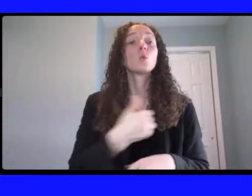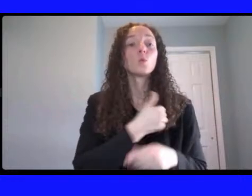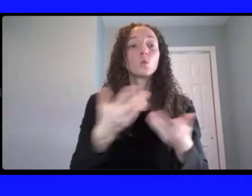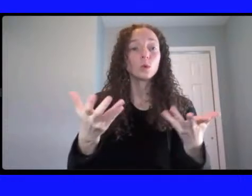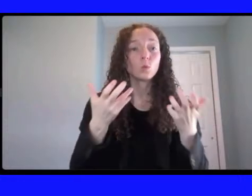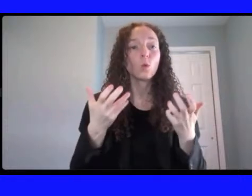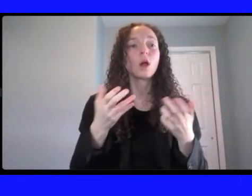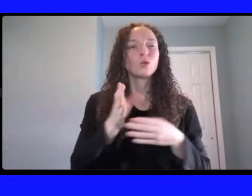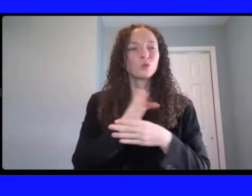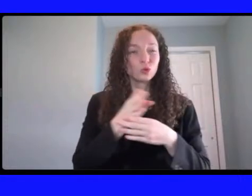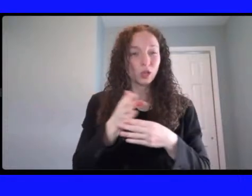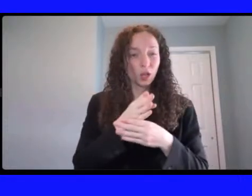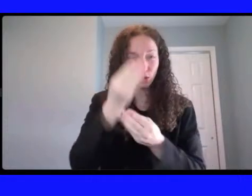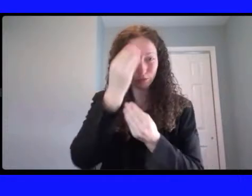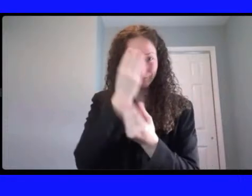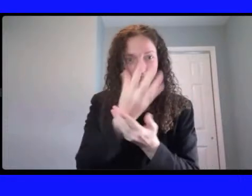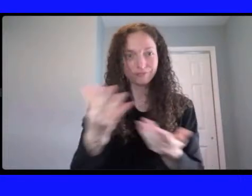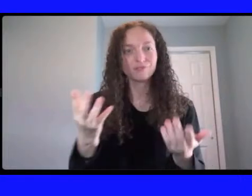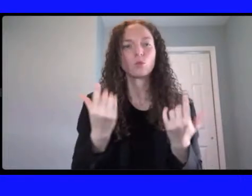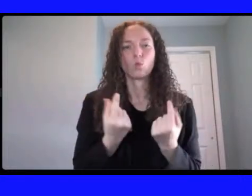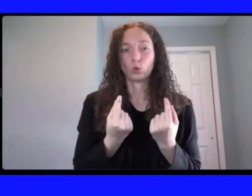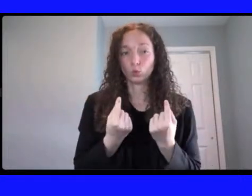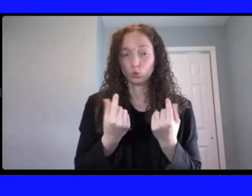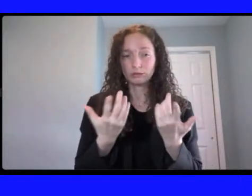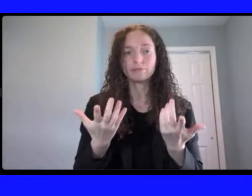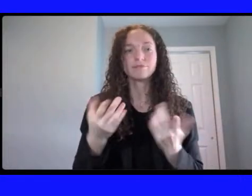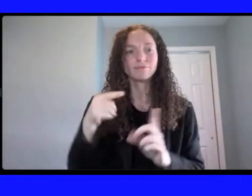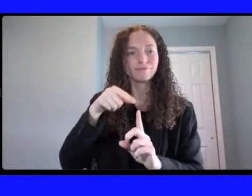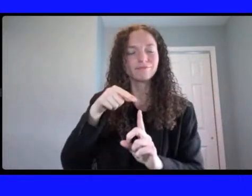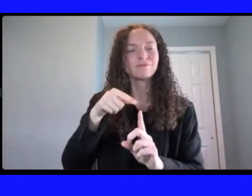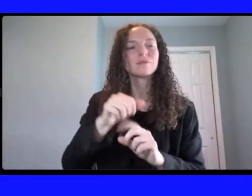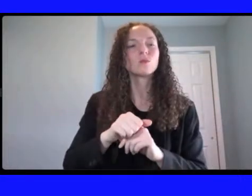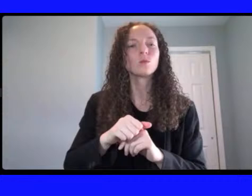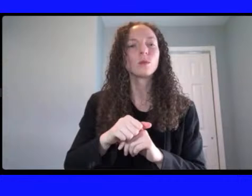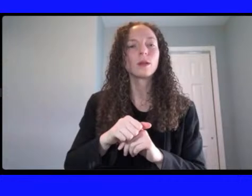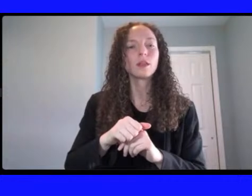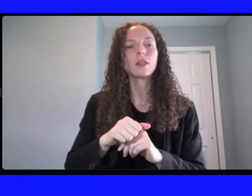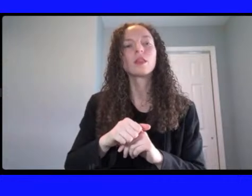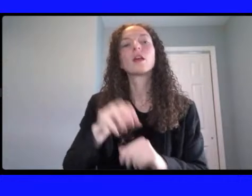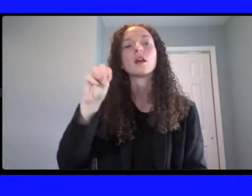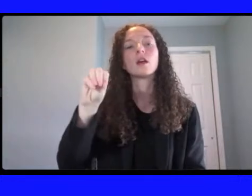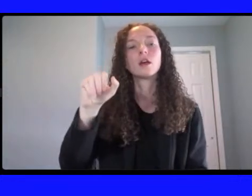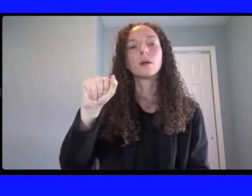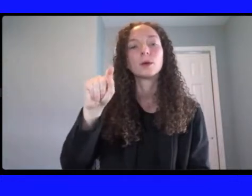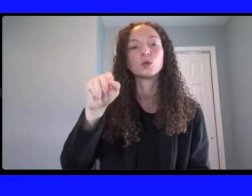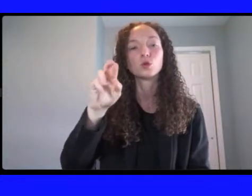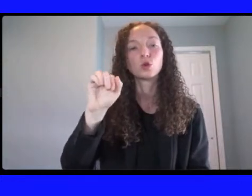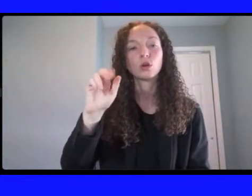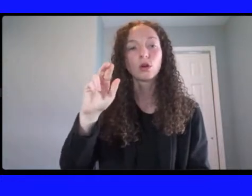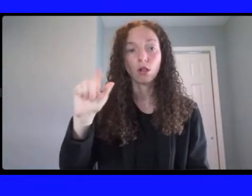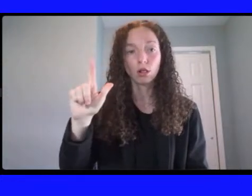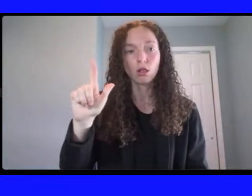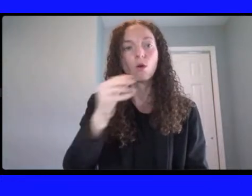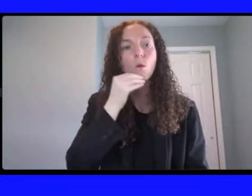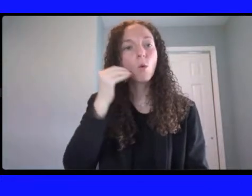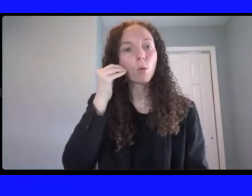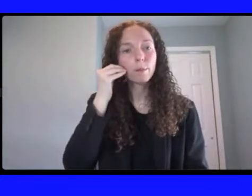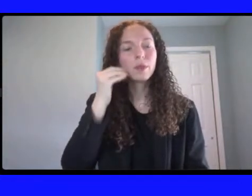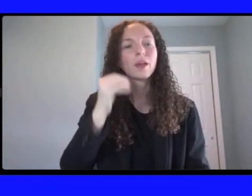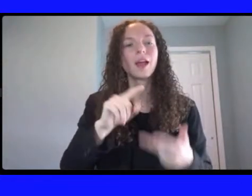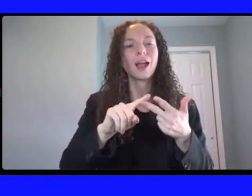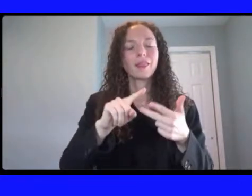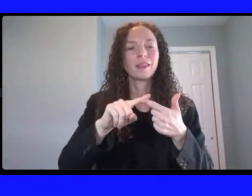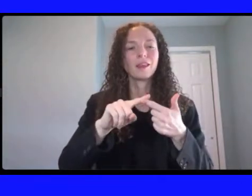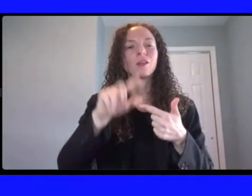Wendy Wilcox is here, who will be presenting the maternal home. Jennifer Havens from Child and Adolescent Psychiatry, and Mary